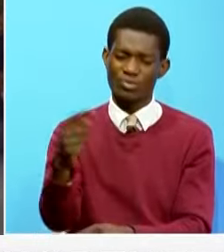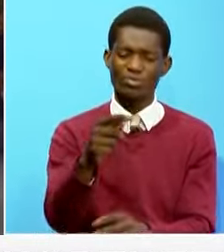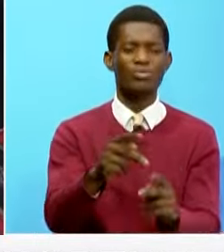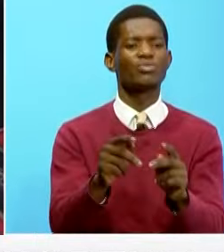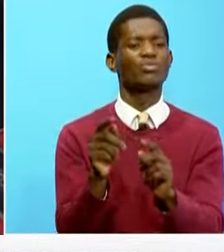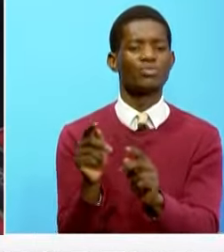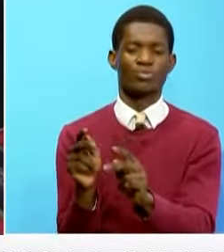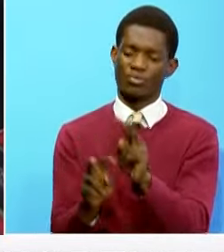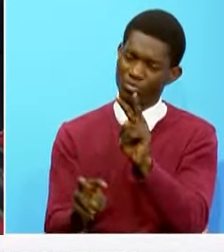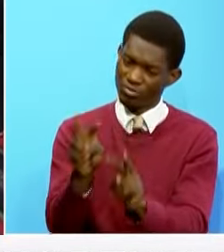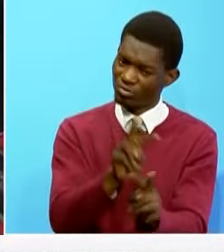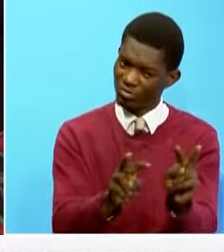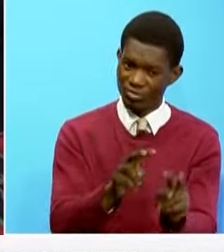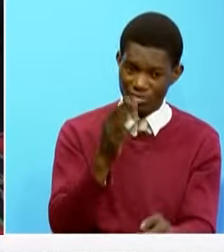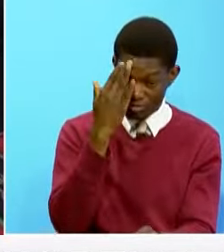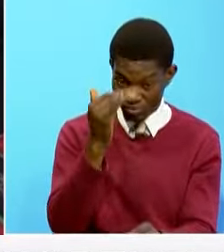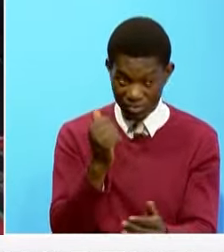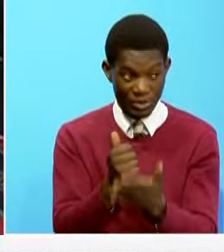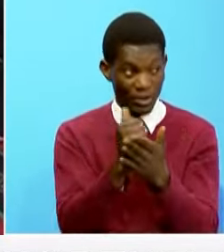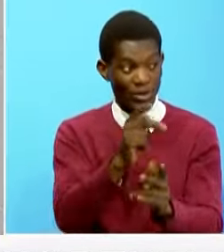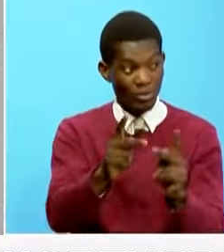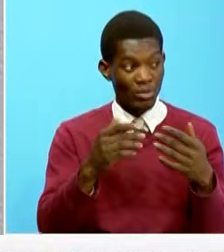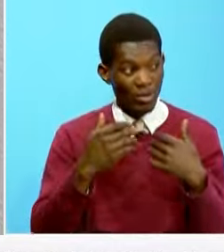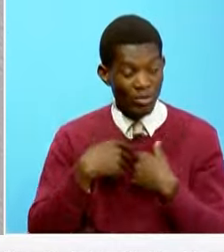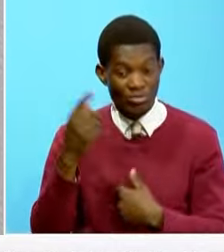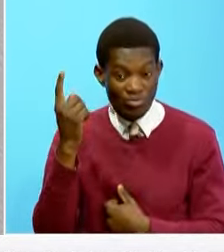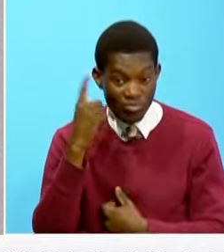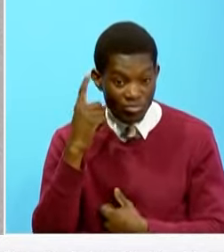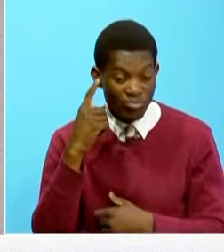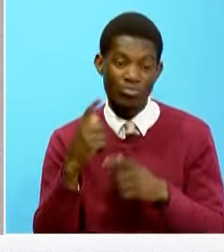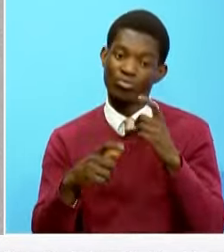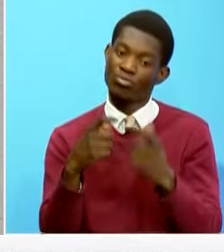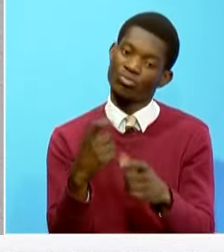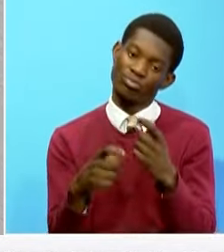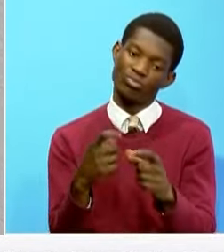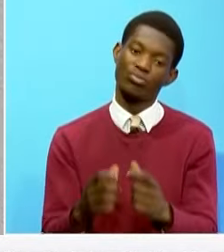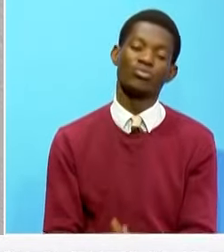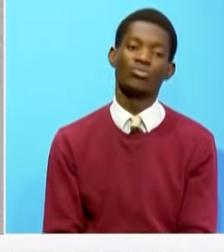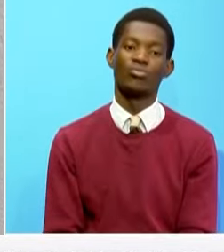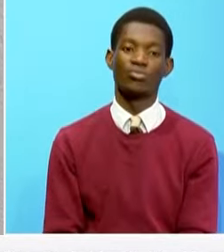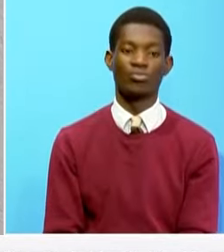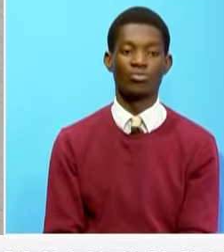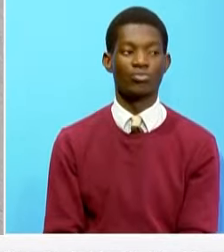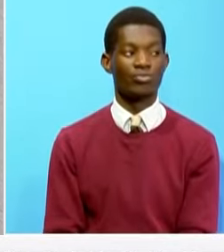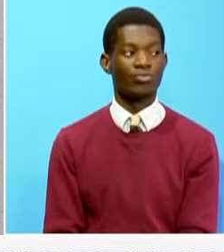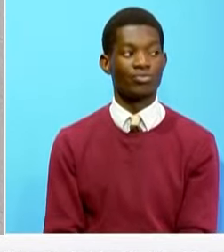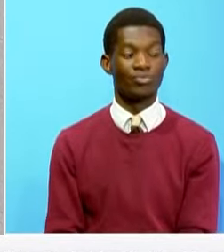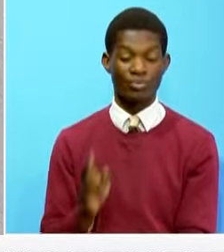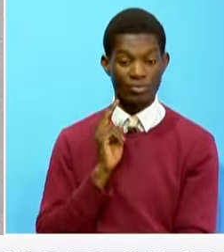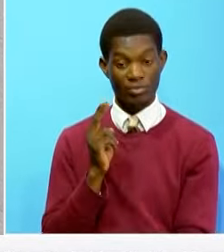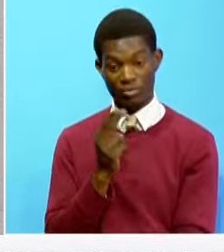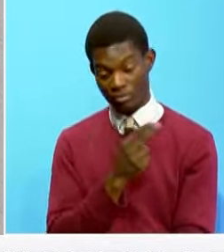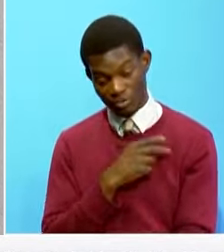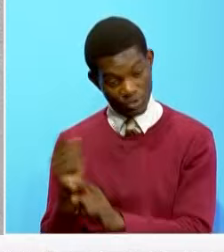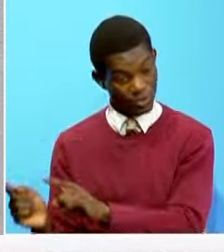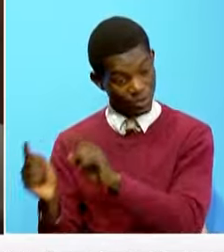districts, particularly to help people with hearing impairments. Particularly on this trip, we came for those with